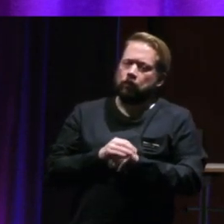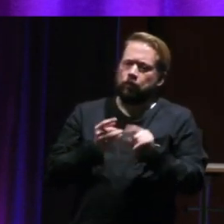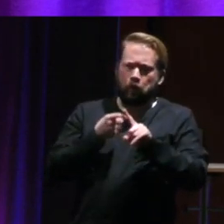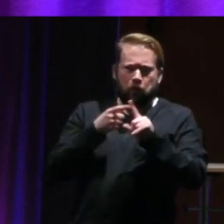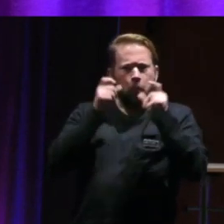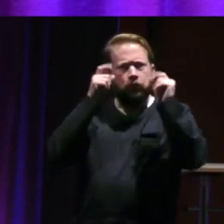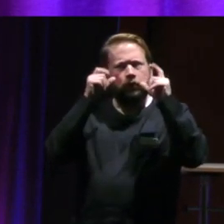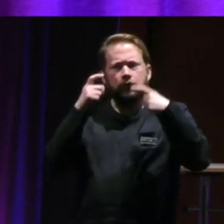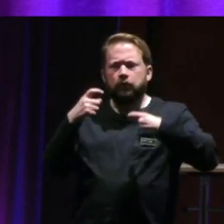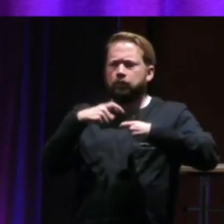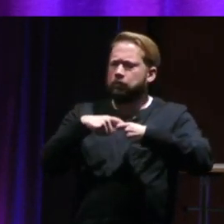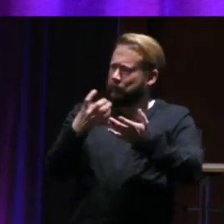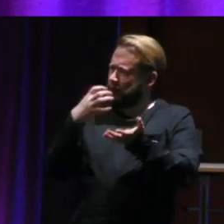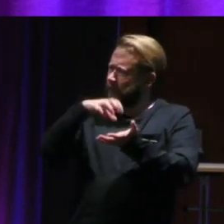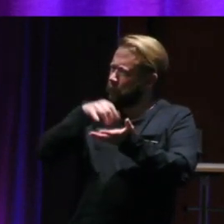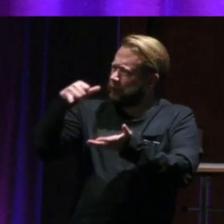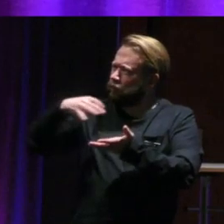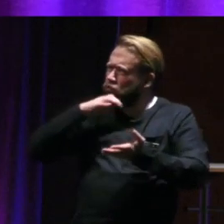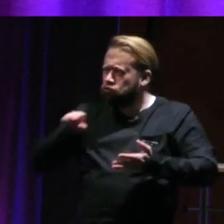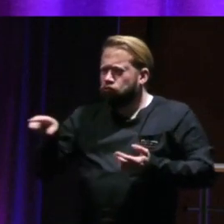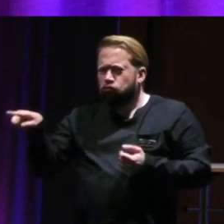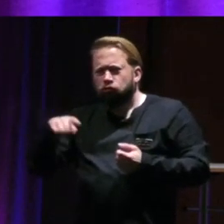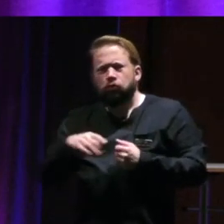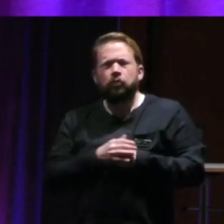to the situation that occurred after the